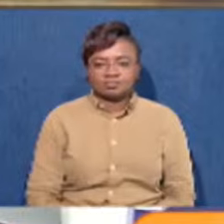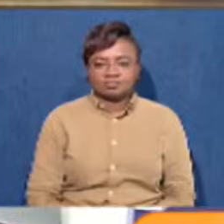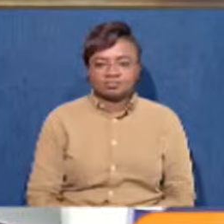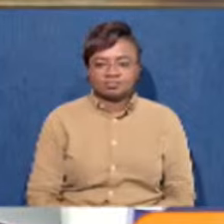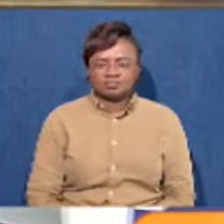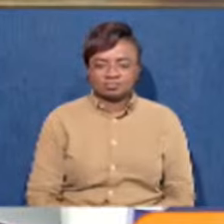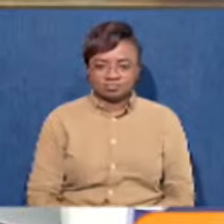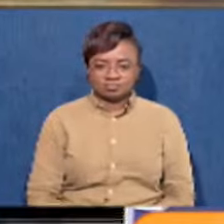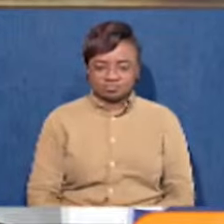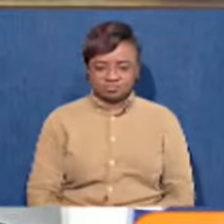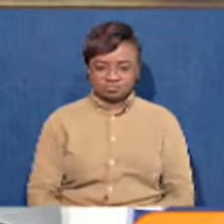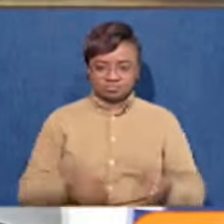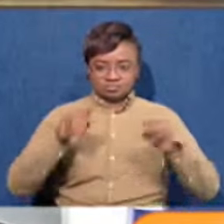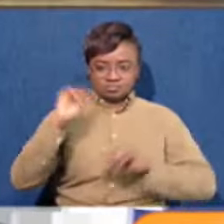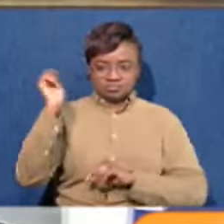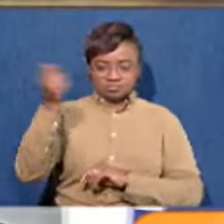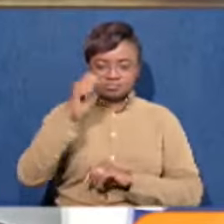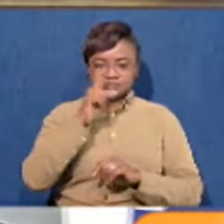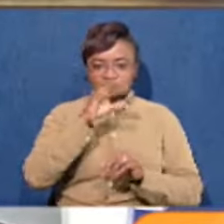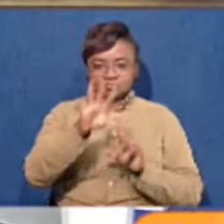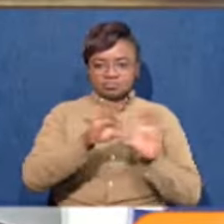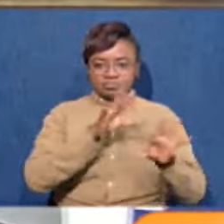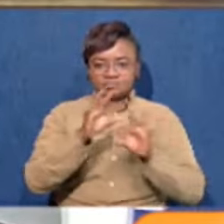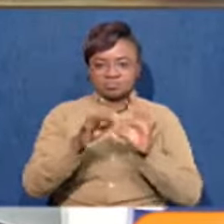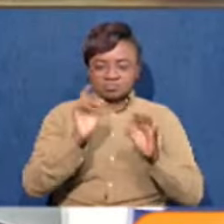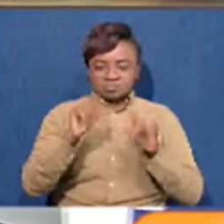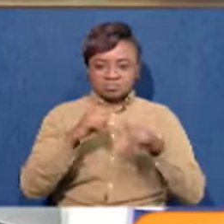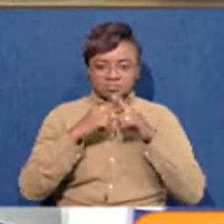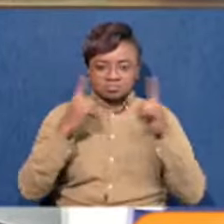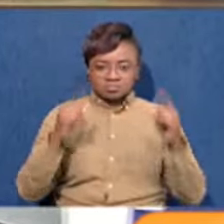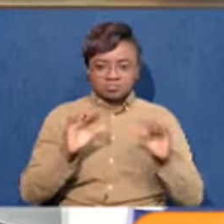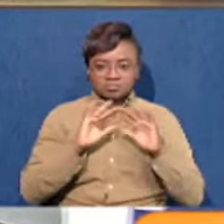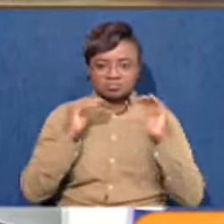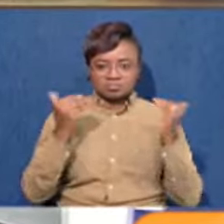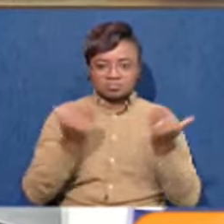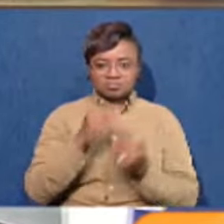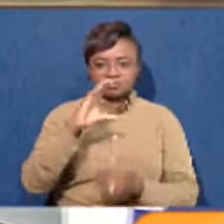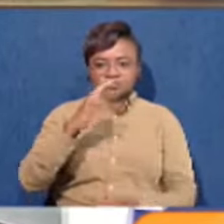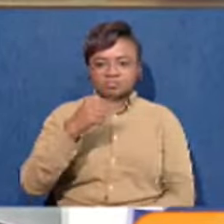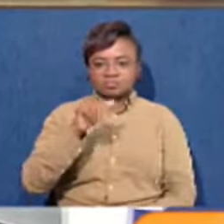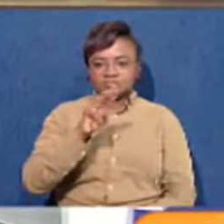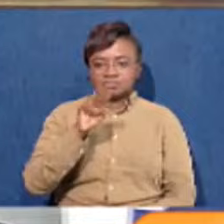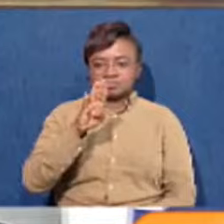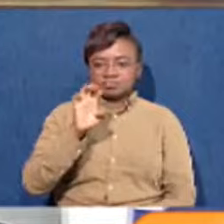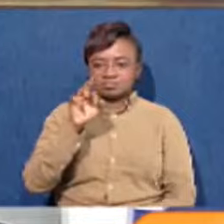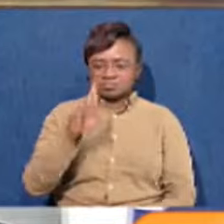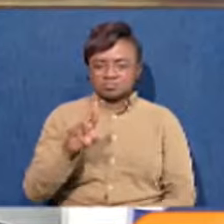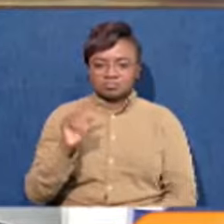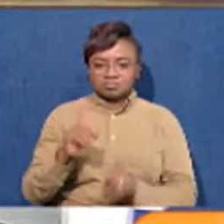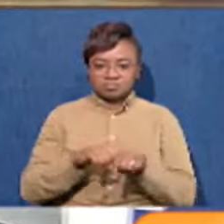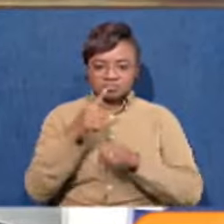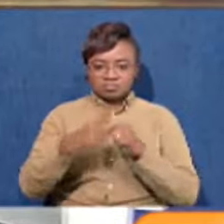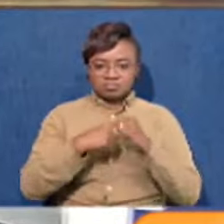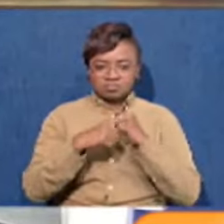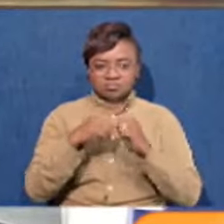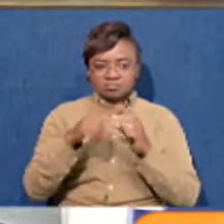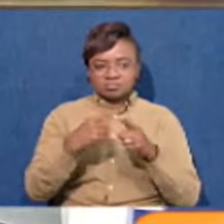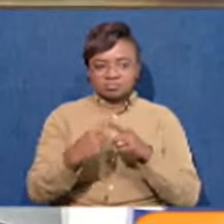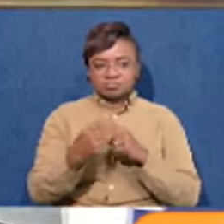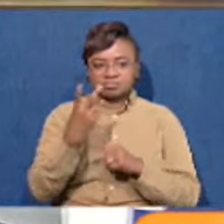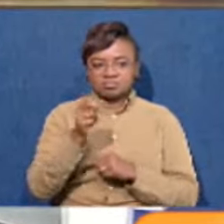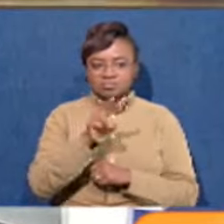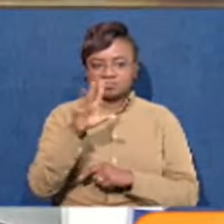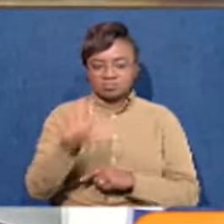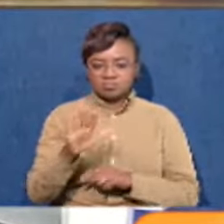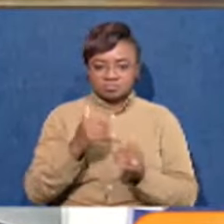Now, Kenya has been selected by the World Chambers Federation to host the inaugural World Chamber Federation Africa Summit in June 2025. This comes